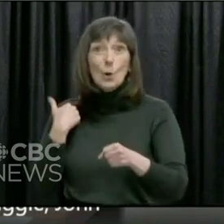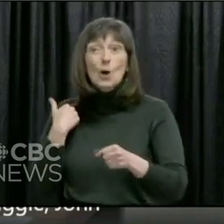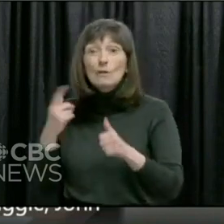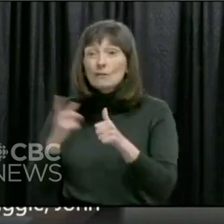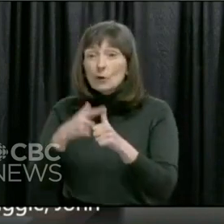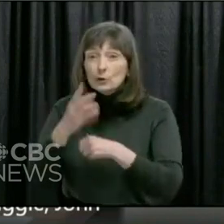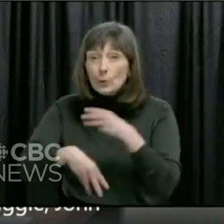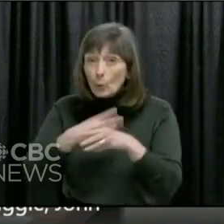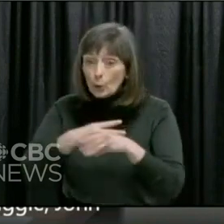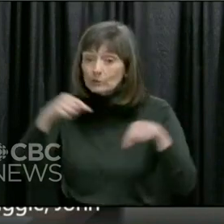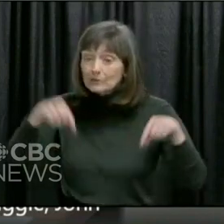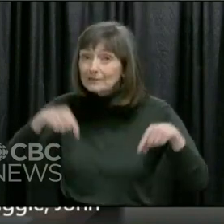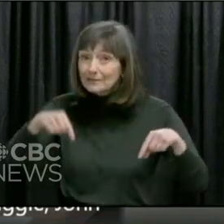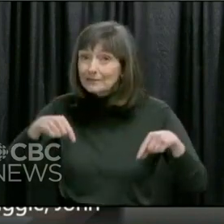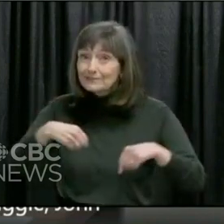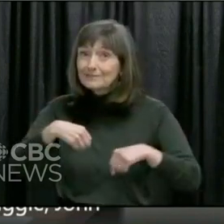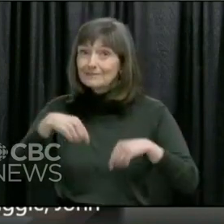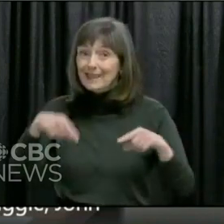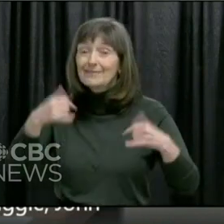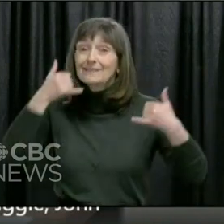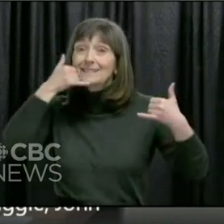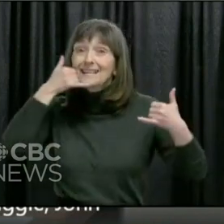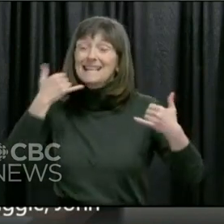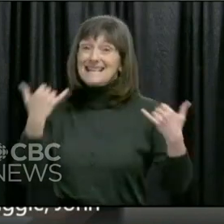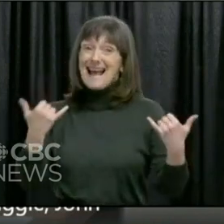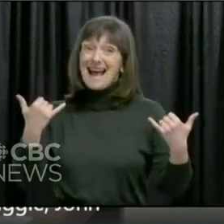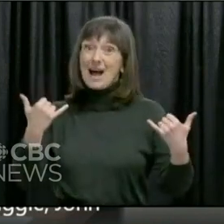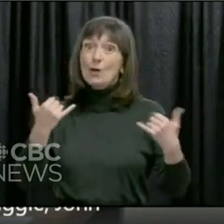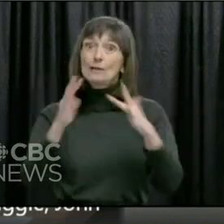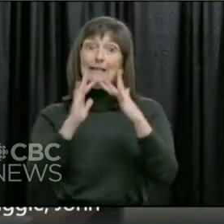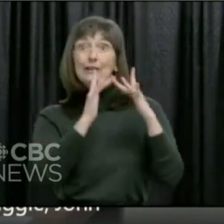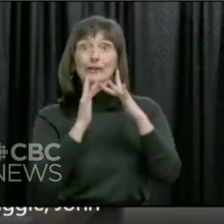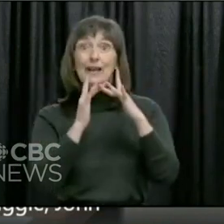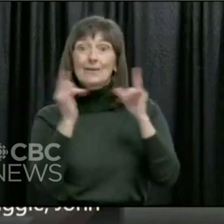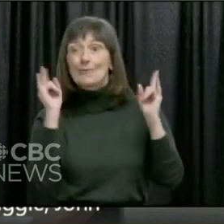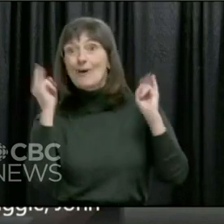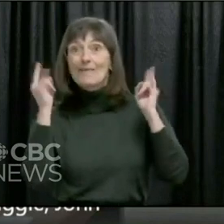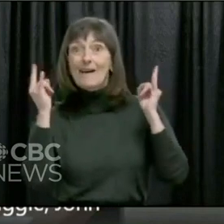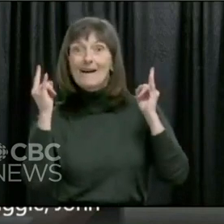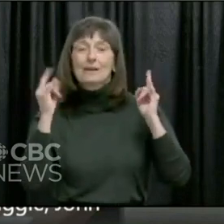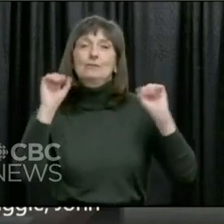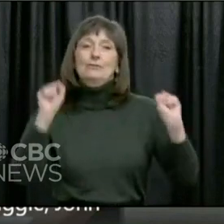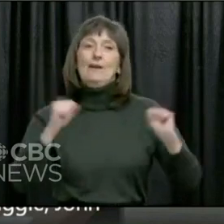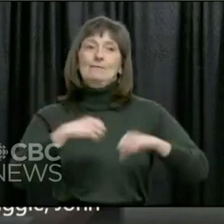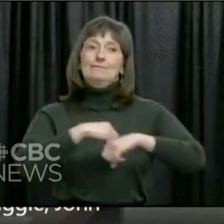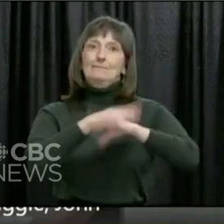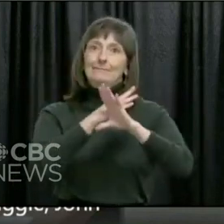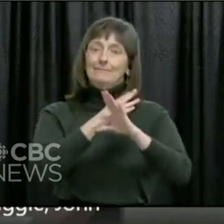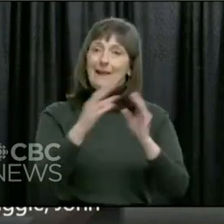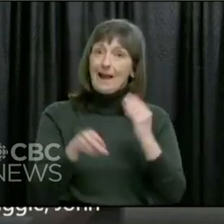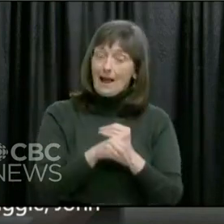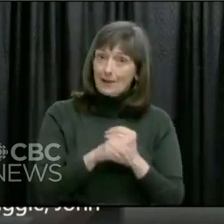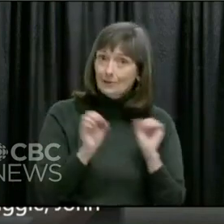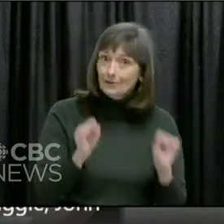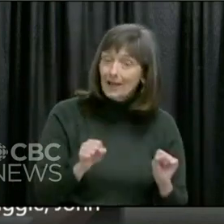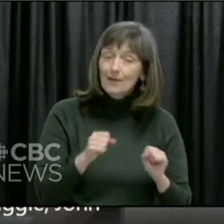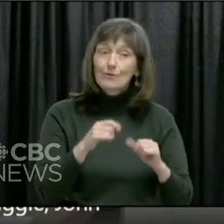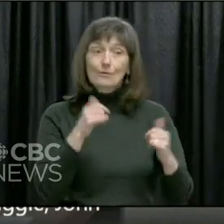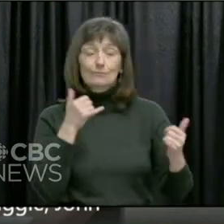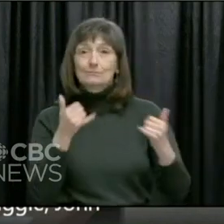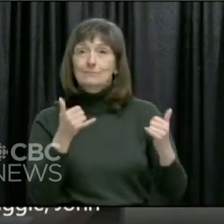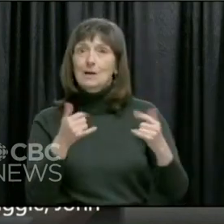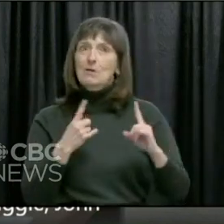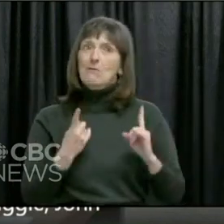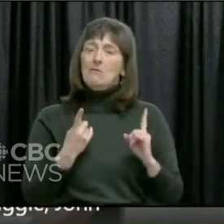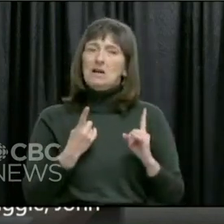with smartphones and broadband access, there really is the reality of having almost at the